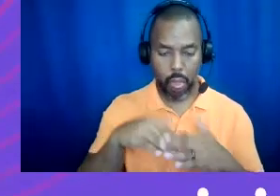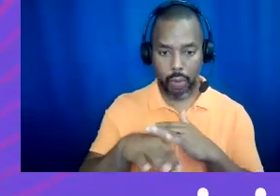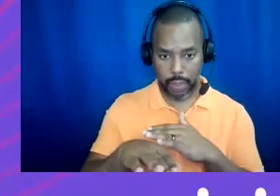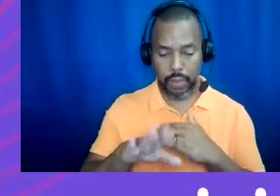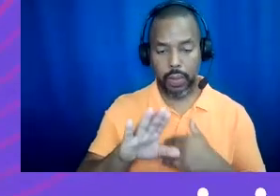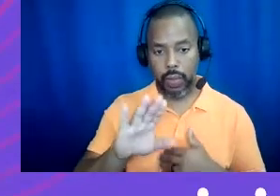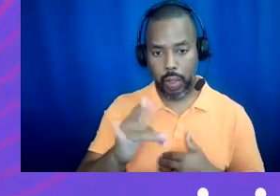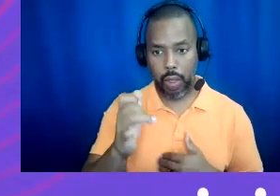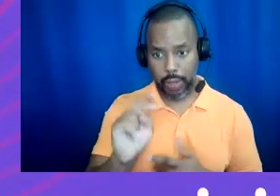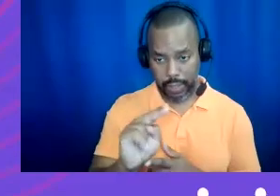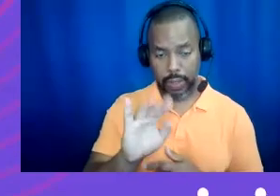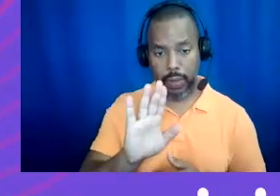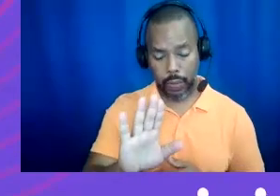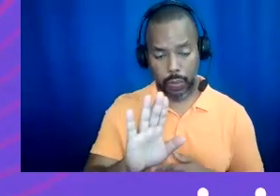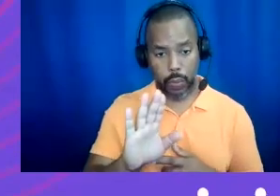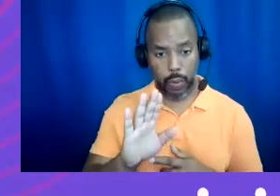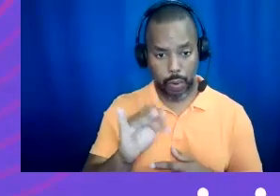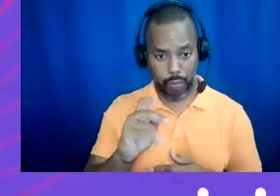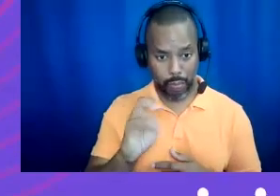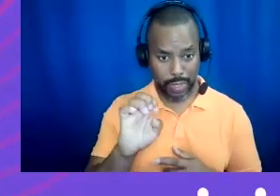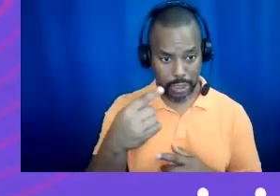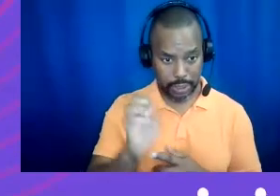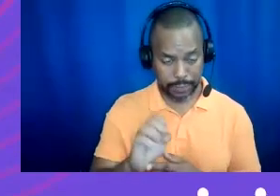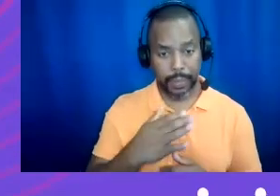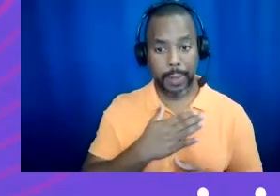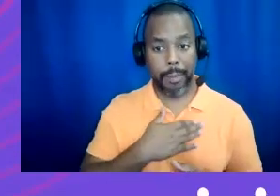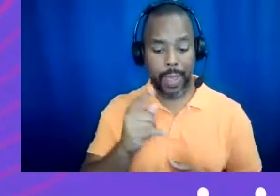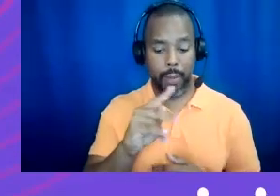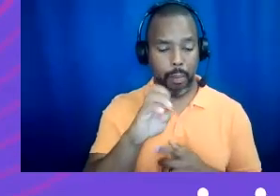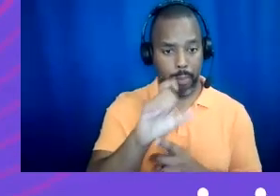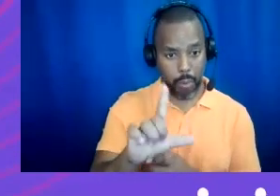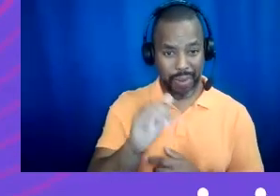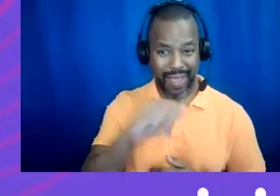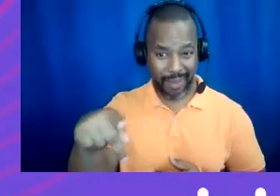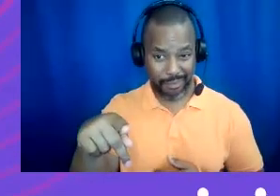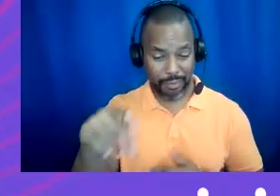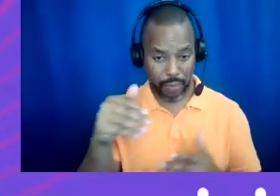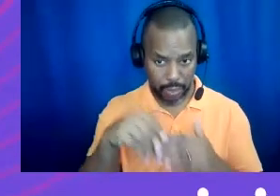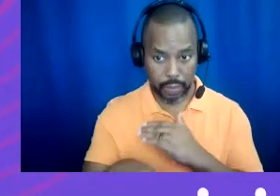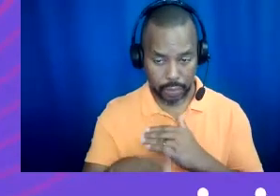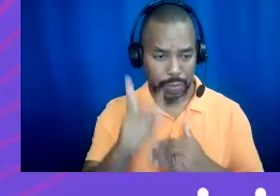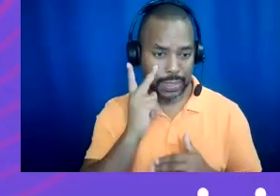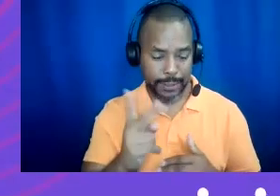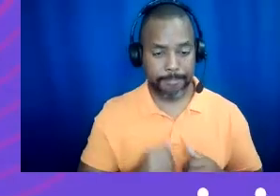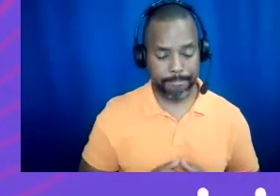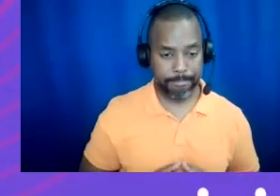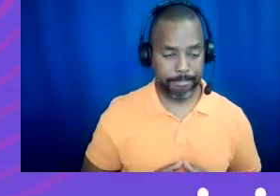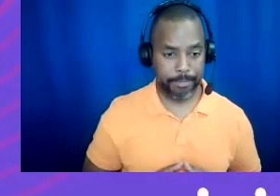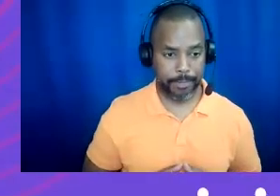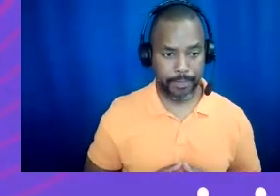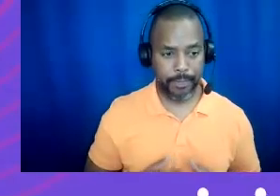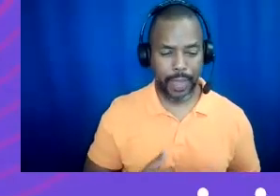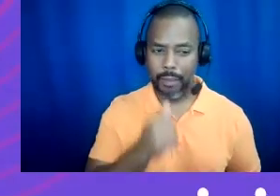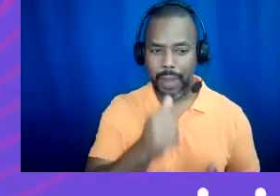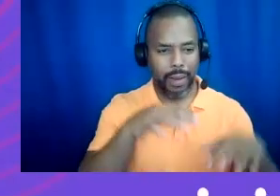Bridge portal by going to your My Portal apps catalog in your My Portal app. I'm not going to actually get into